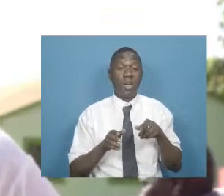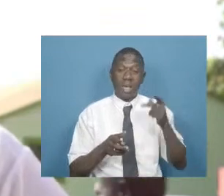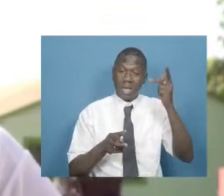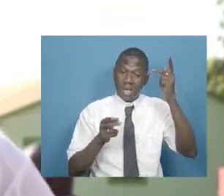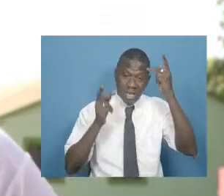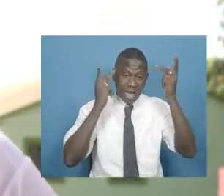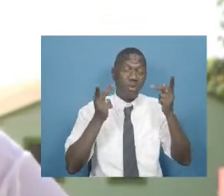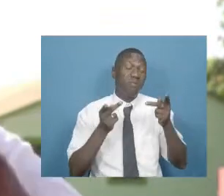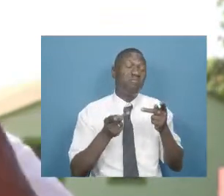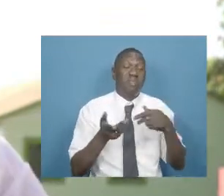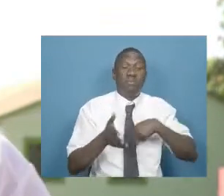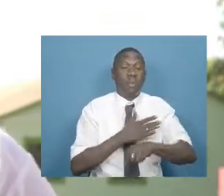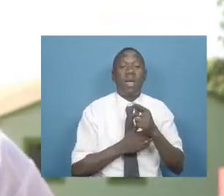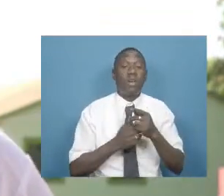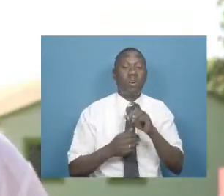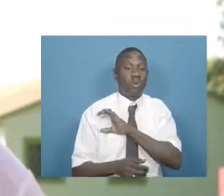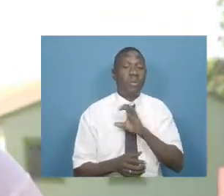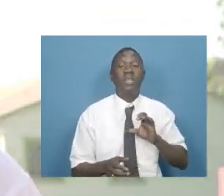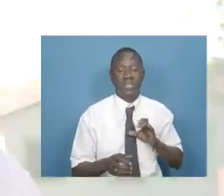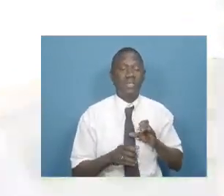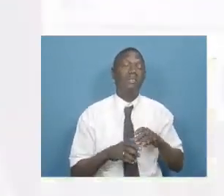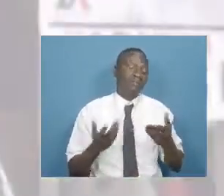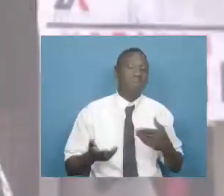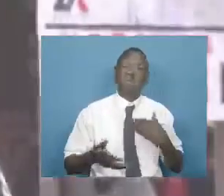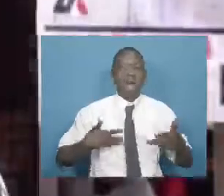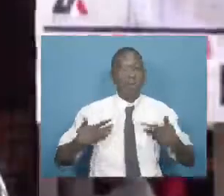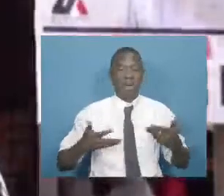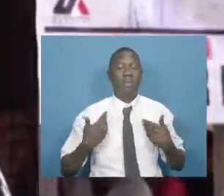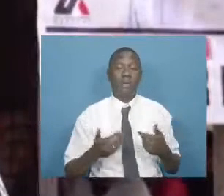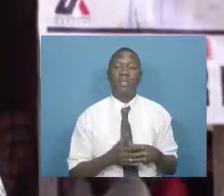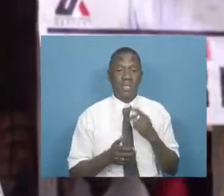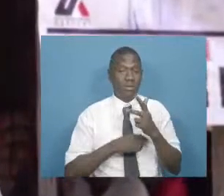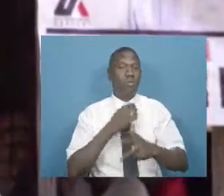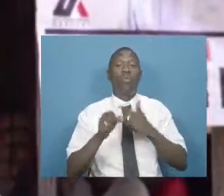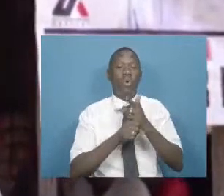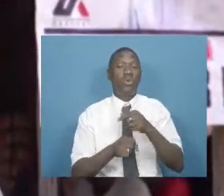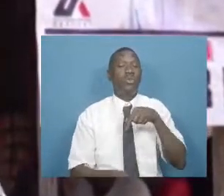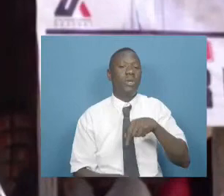of society and it makes me to be part of the world today.